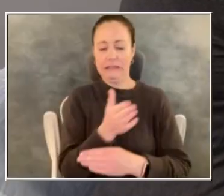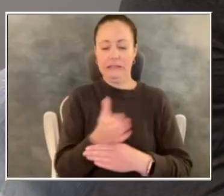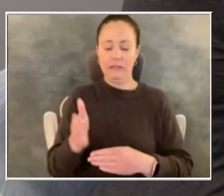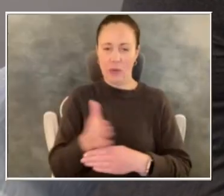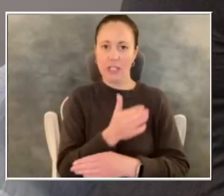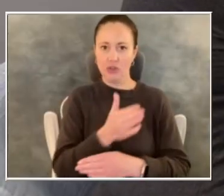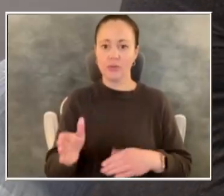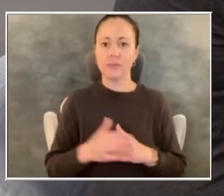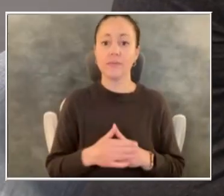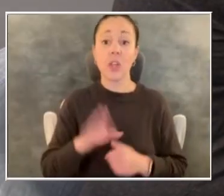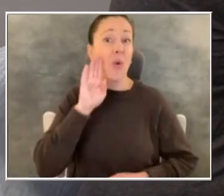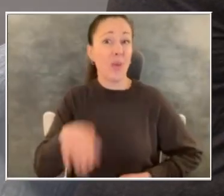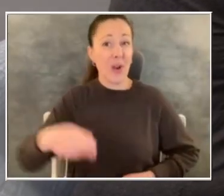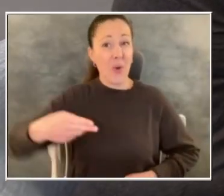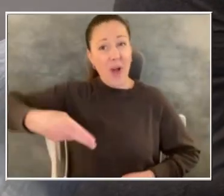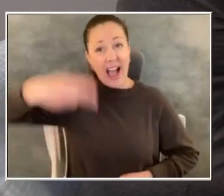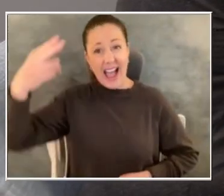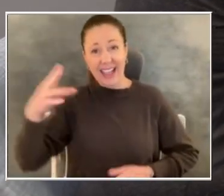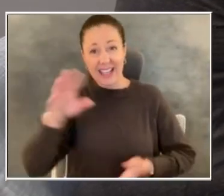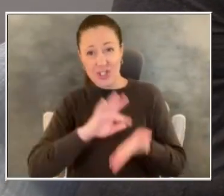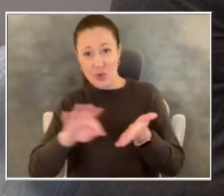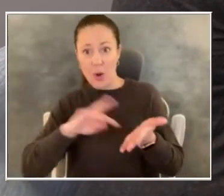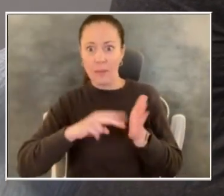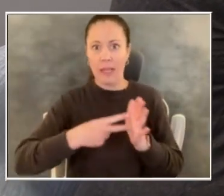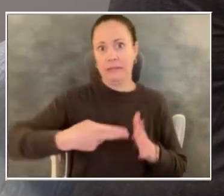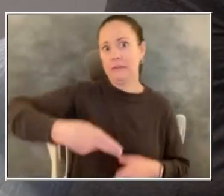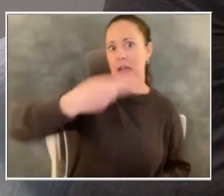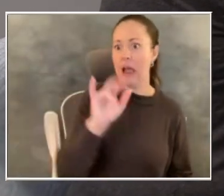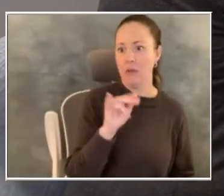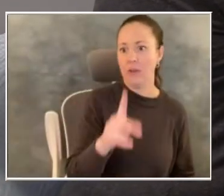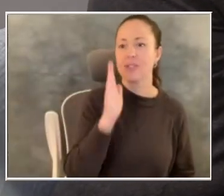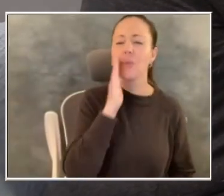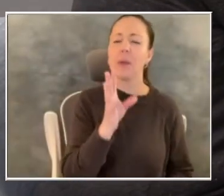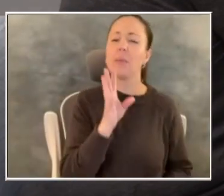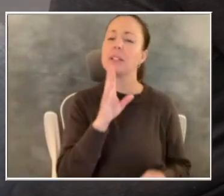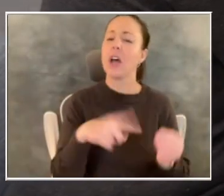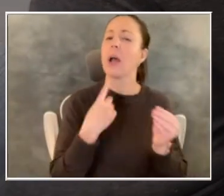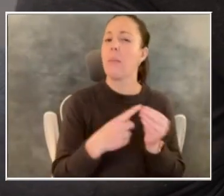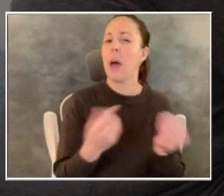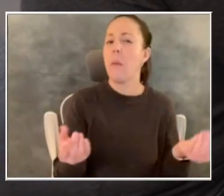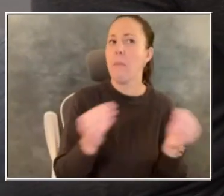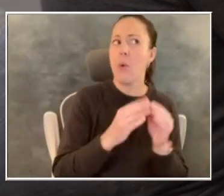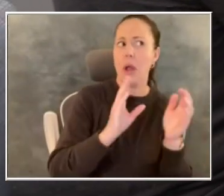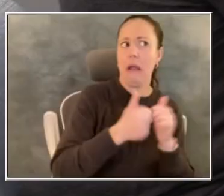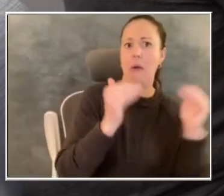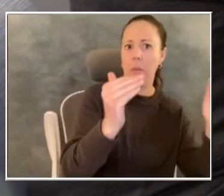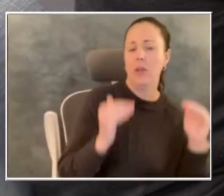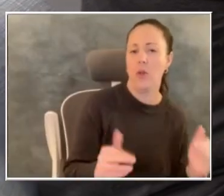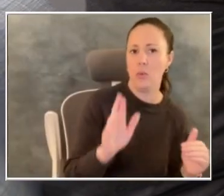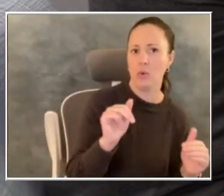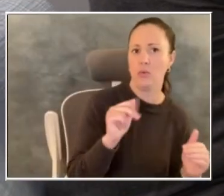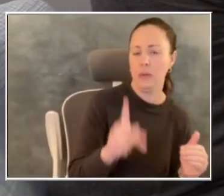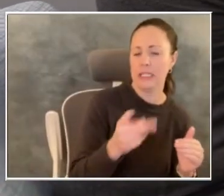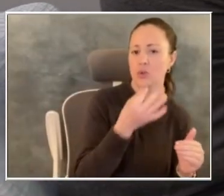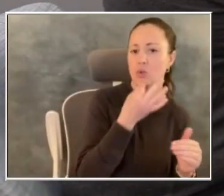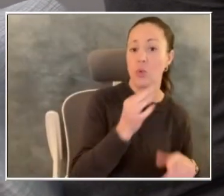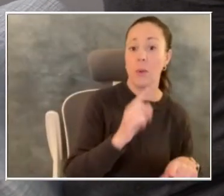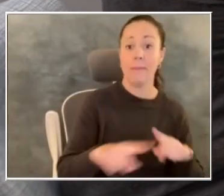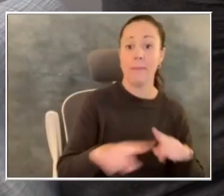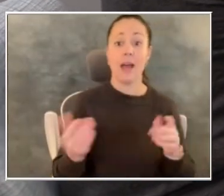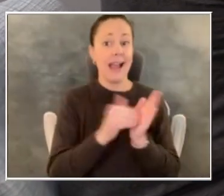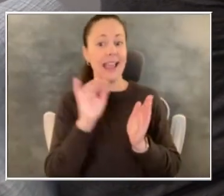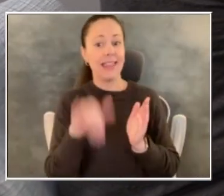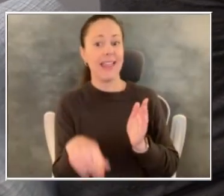score, the higher the risk. And we'll talk more about how to lower that risk. but at this point, again, this is a moderate